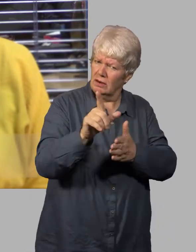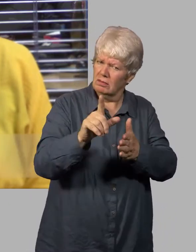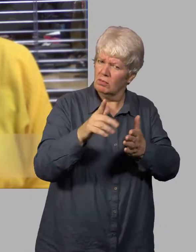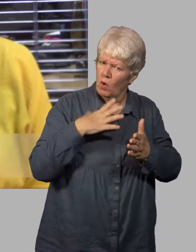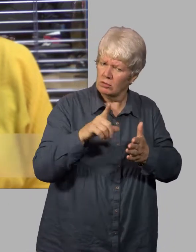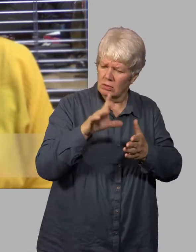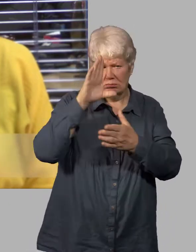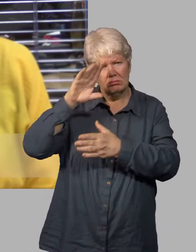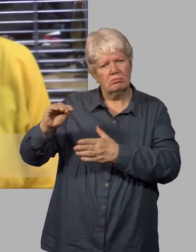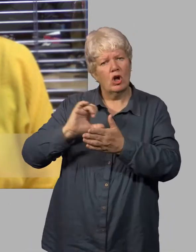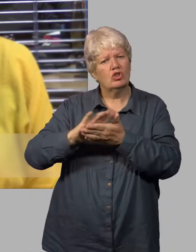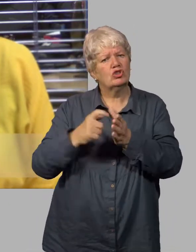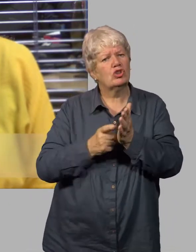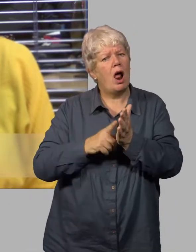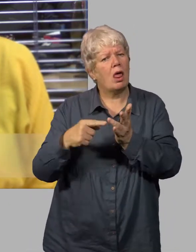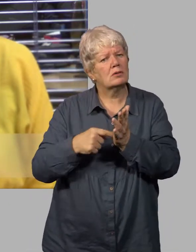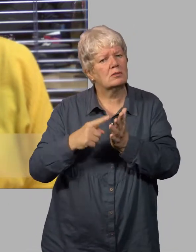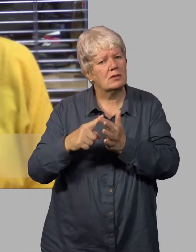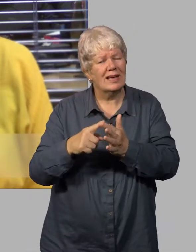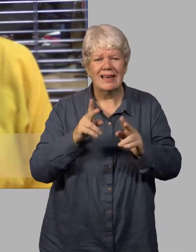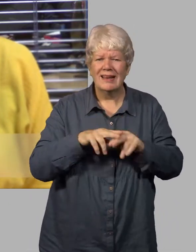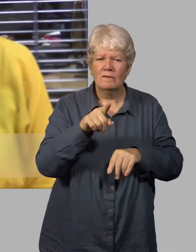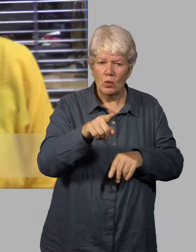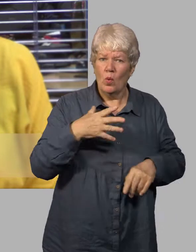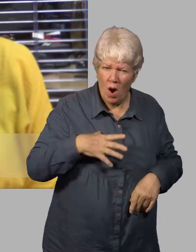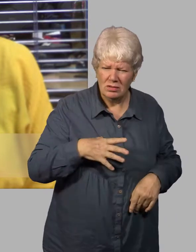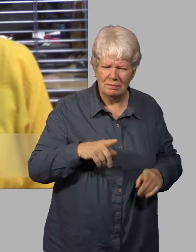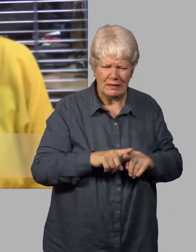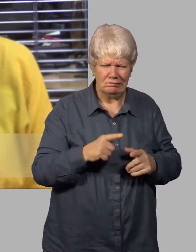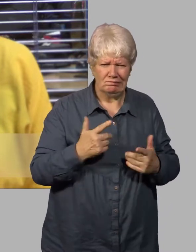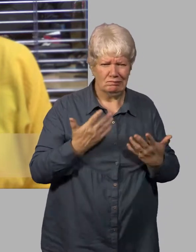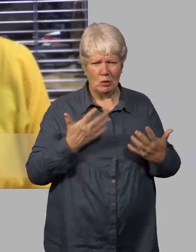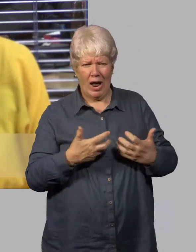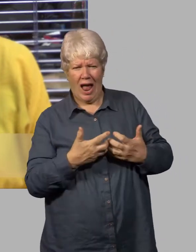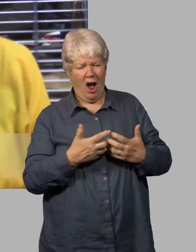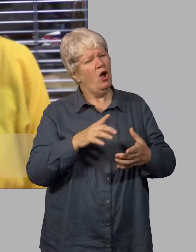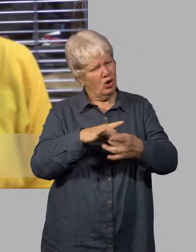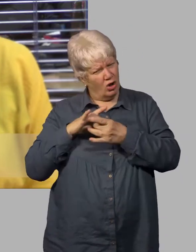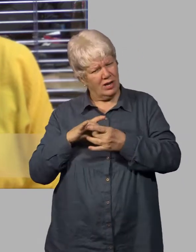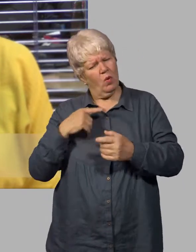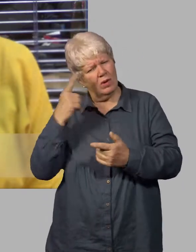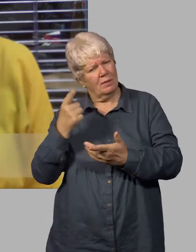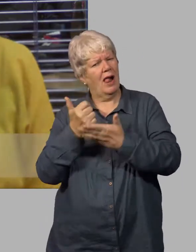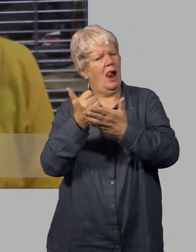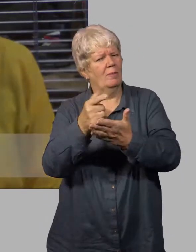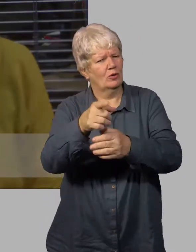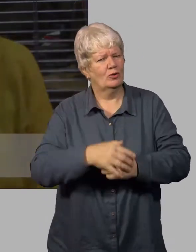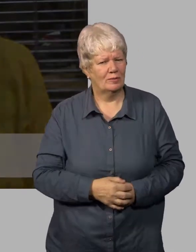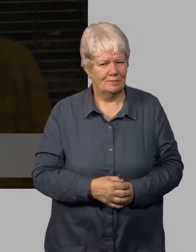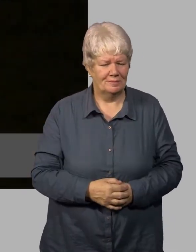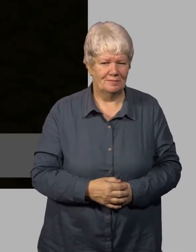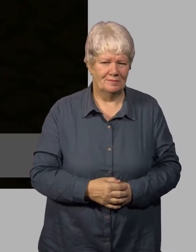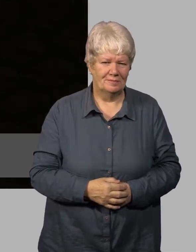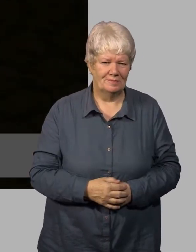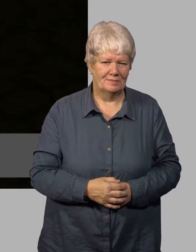know. And as ever, if you'd like to use the website but you're not sure how, please contact us and someone will help you.